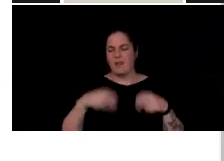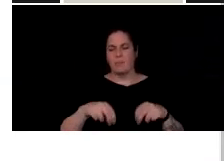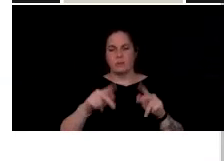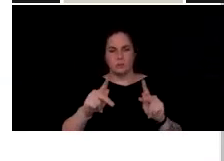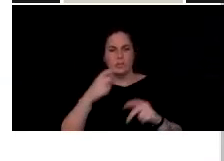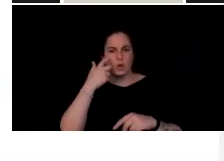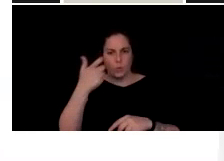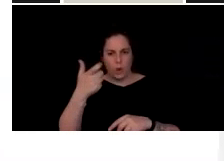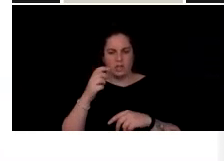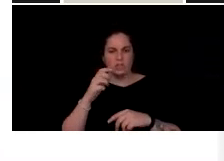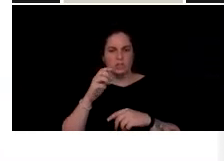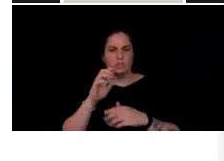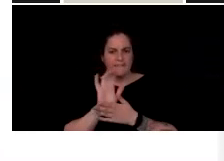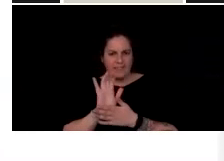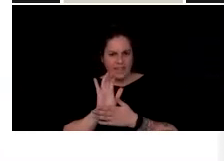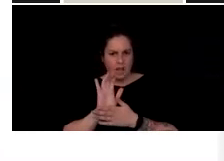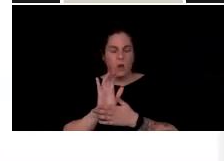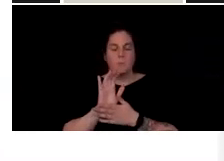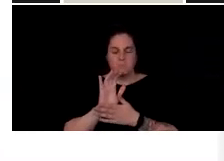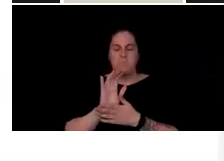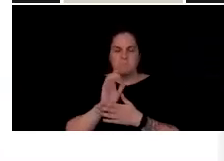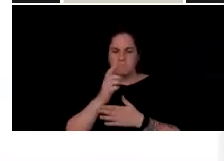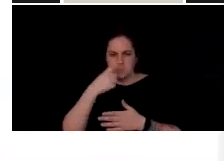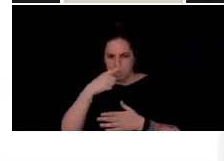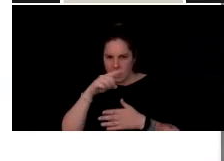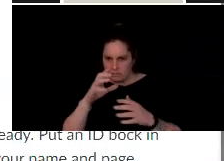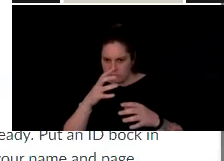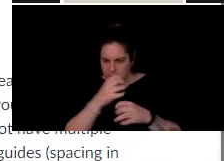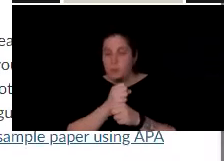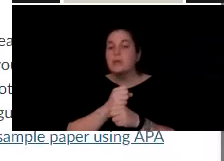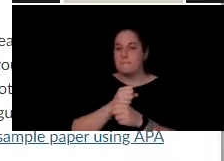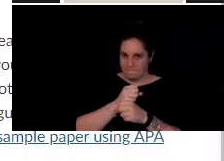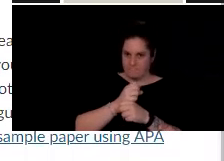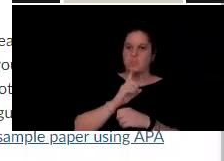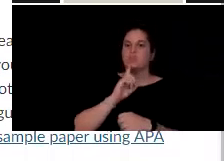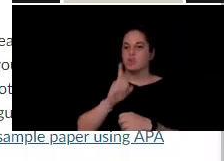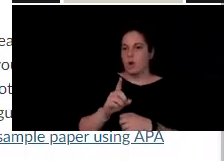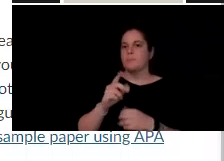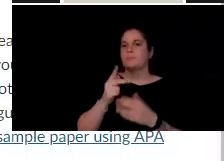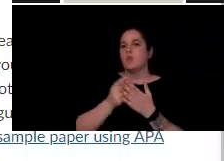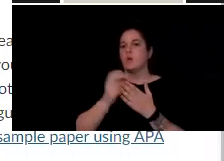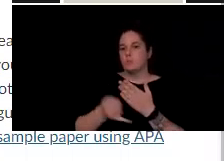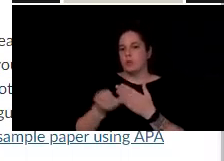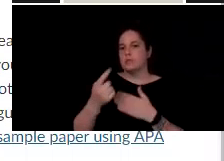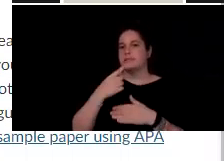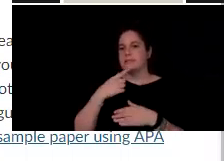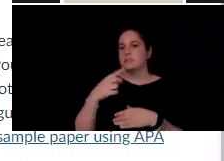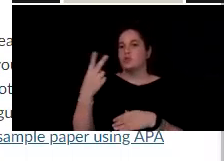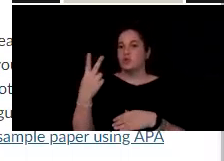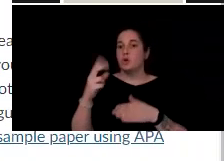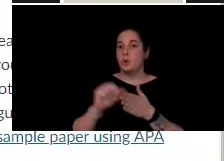details explains to you that you are writing a 2-page